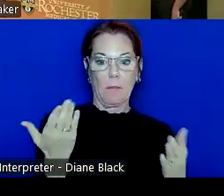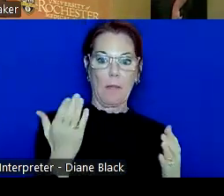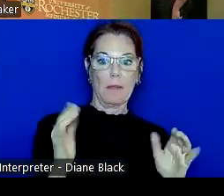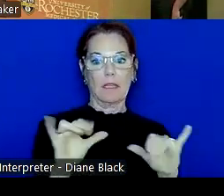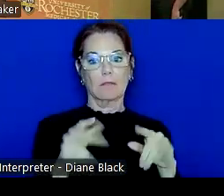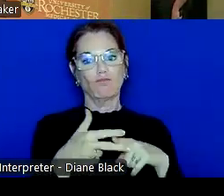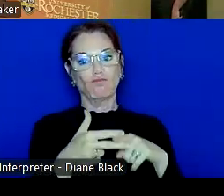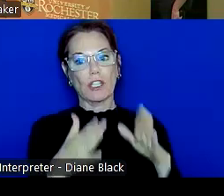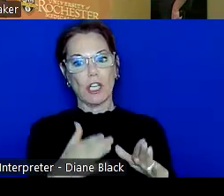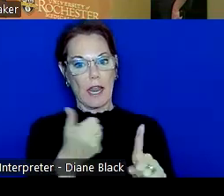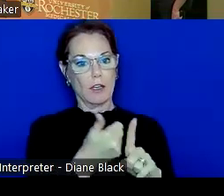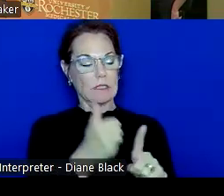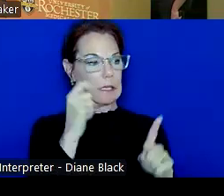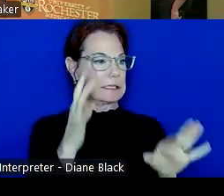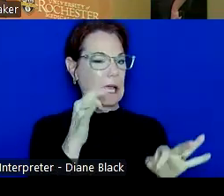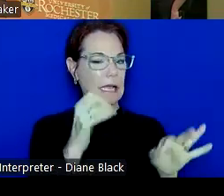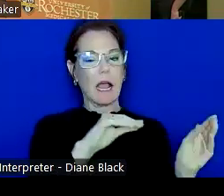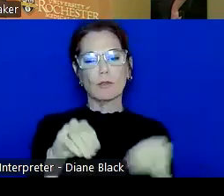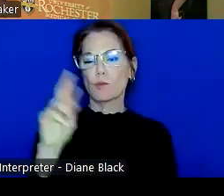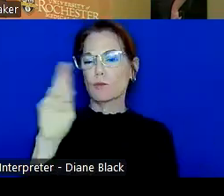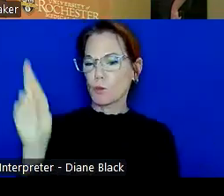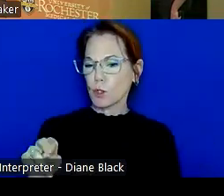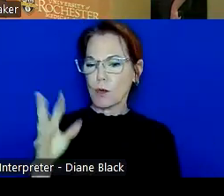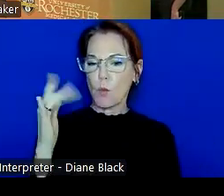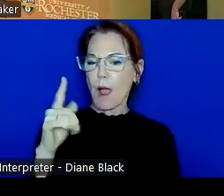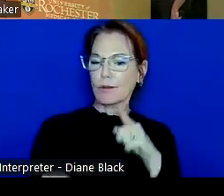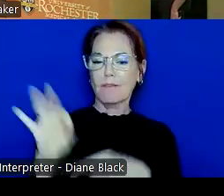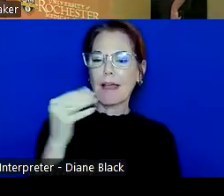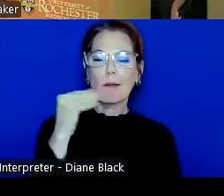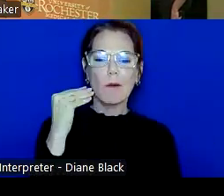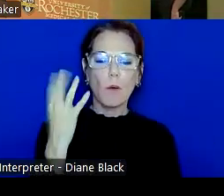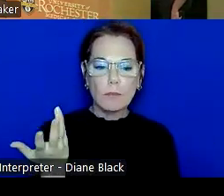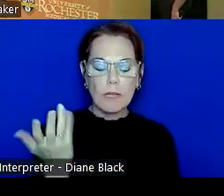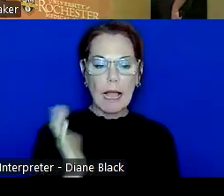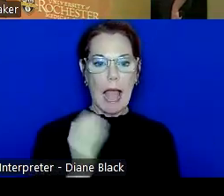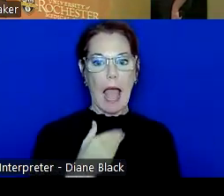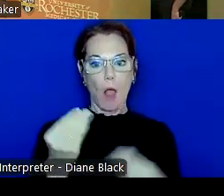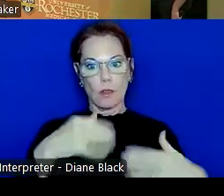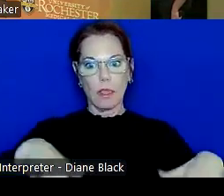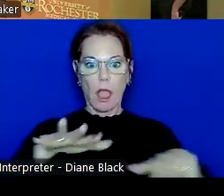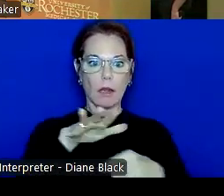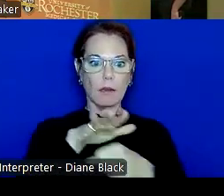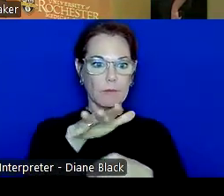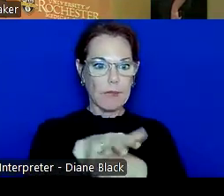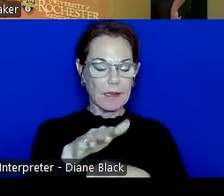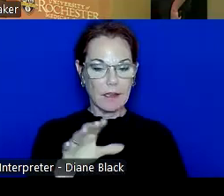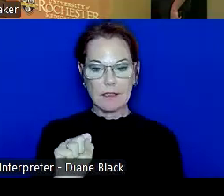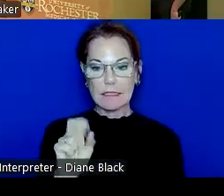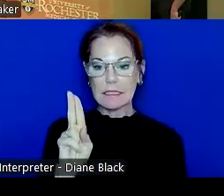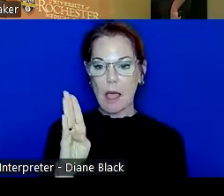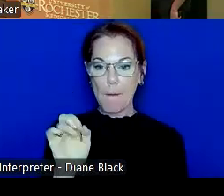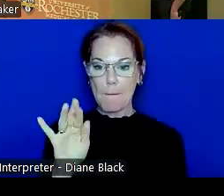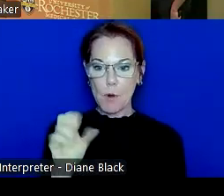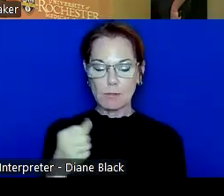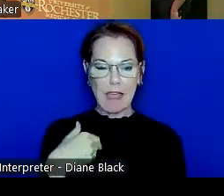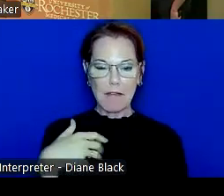to Rochester because there is no place to live. Our land of plenty, the sanctimonious suburbs, are clustered with new